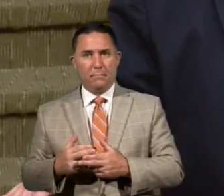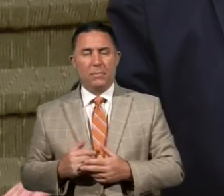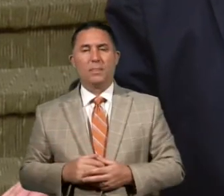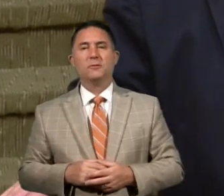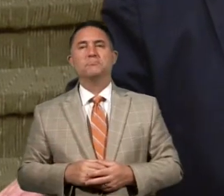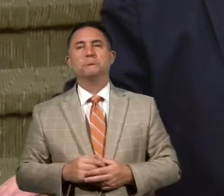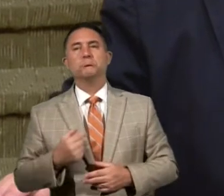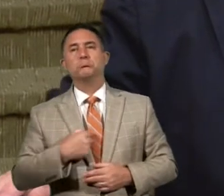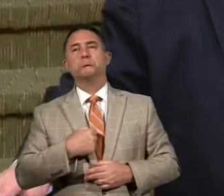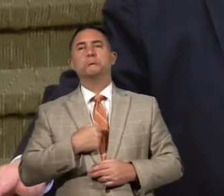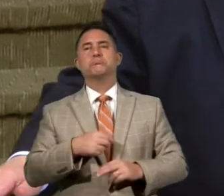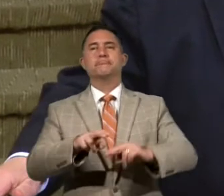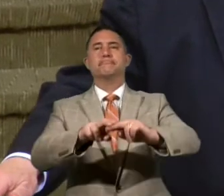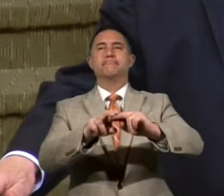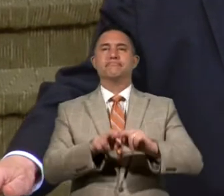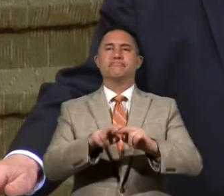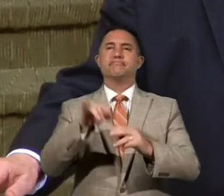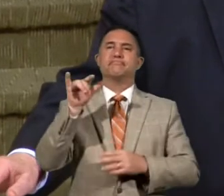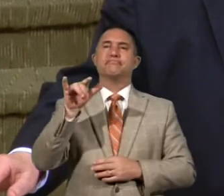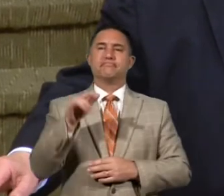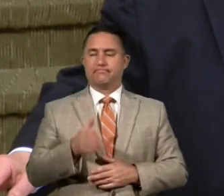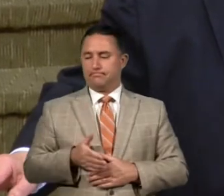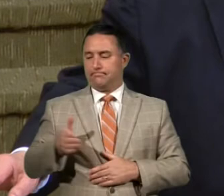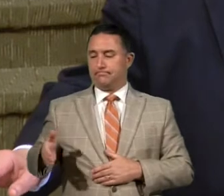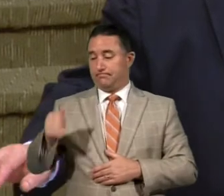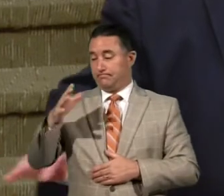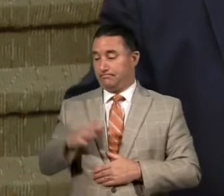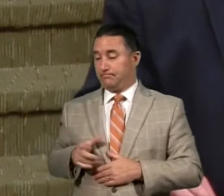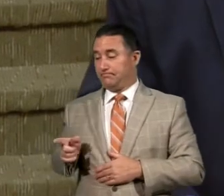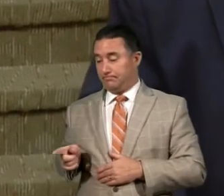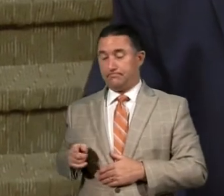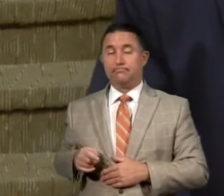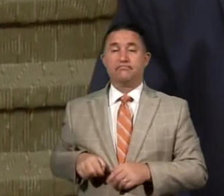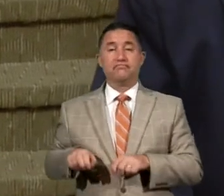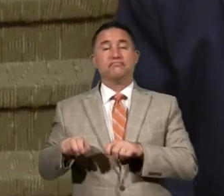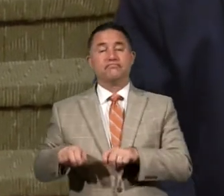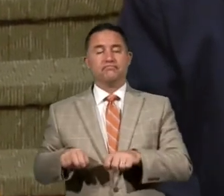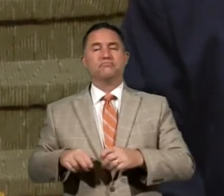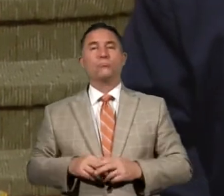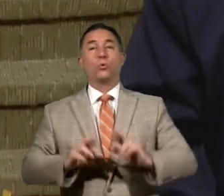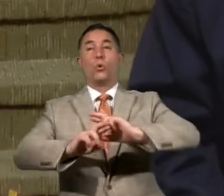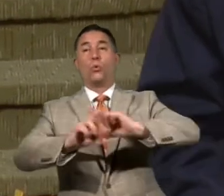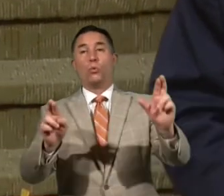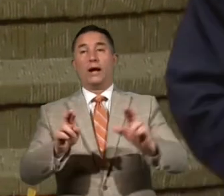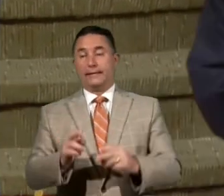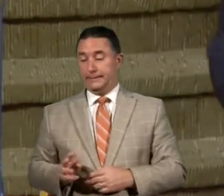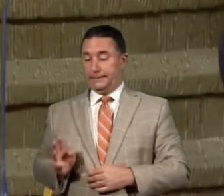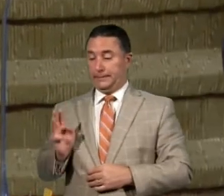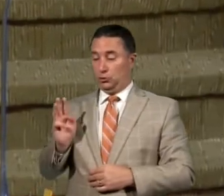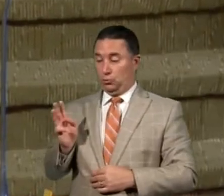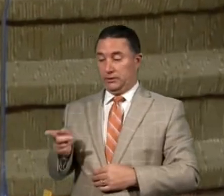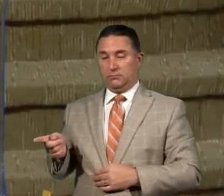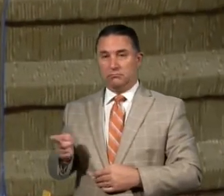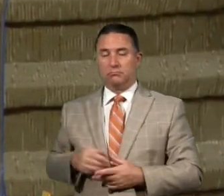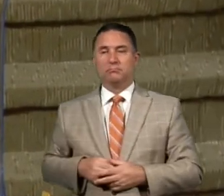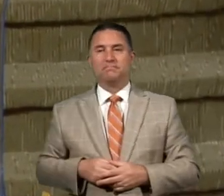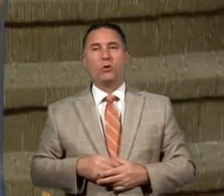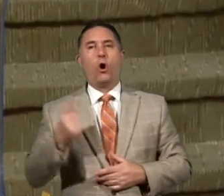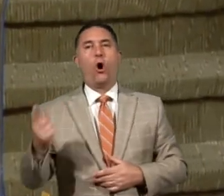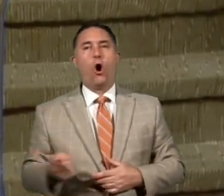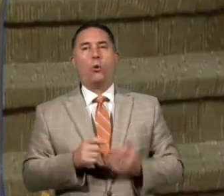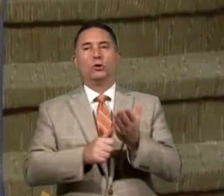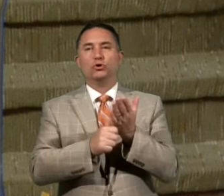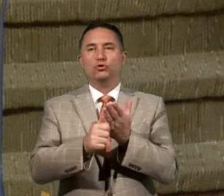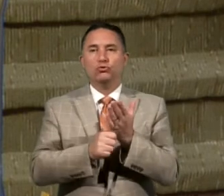I was sitting in an airplane next to a fella, and I'm getting ready to witness to him. We normally always